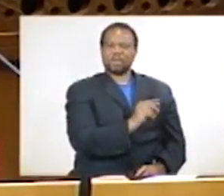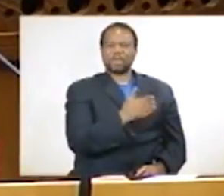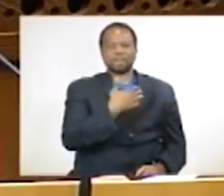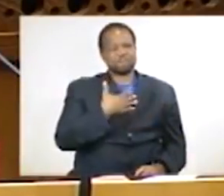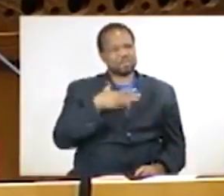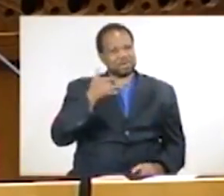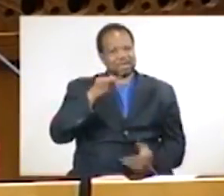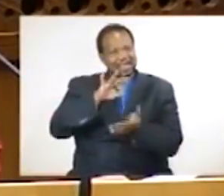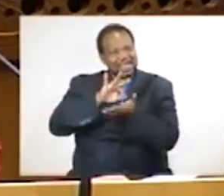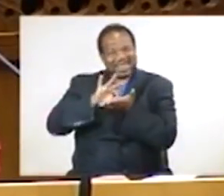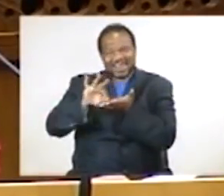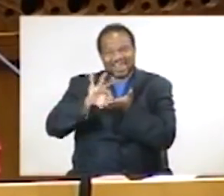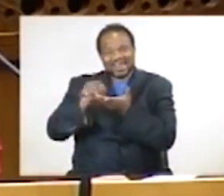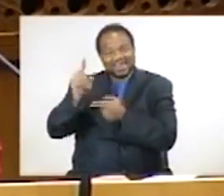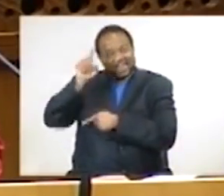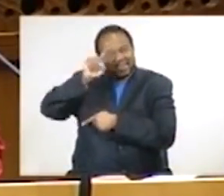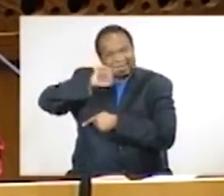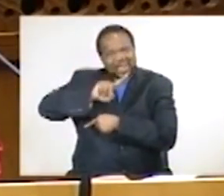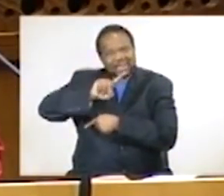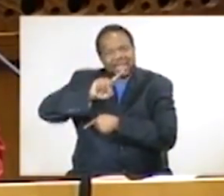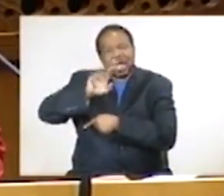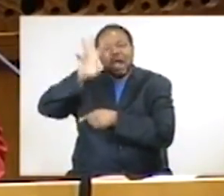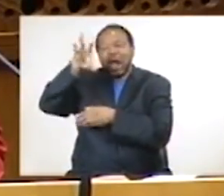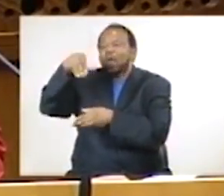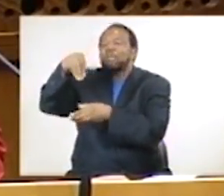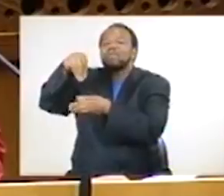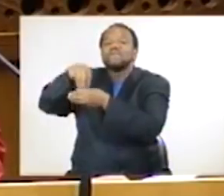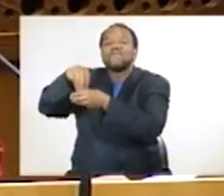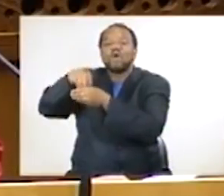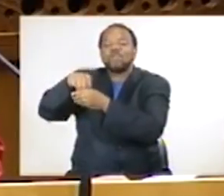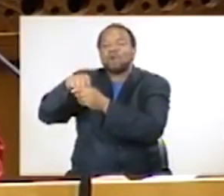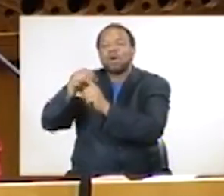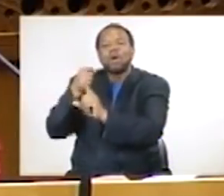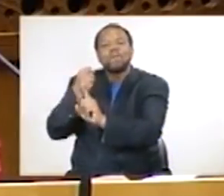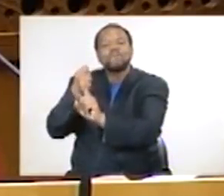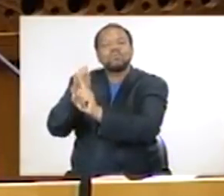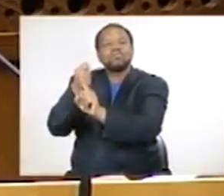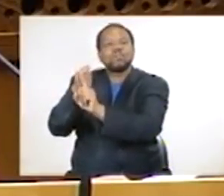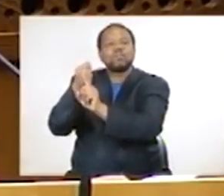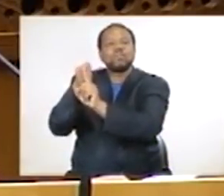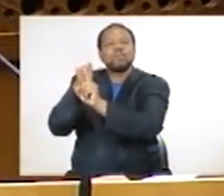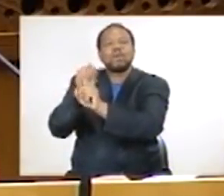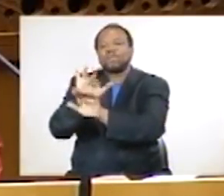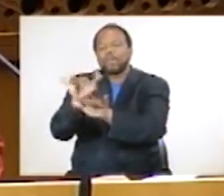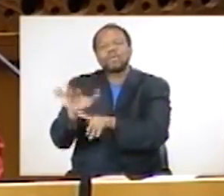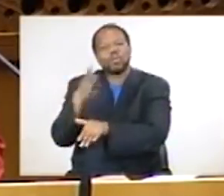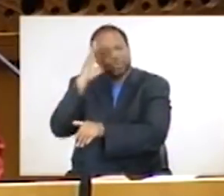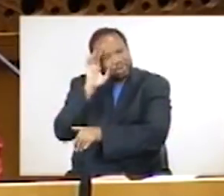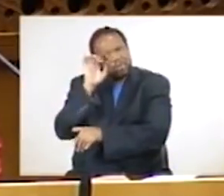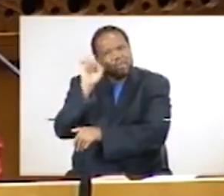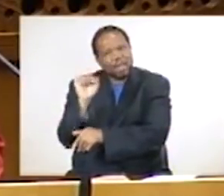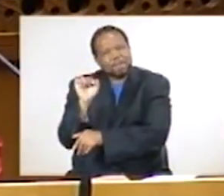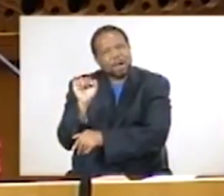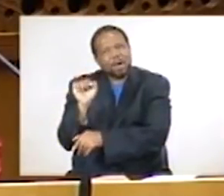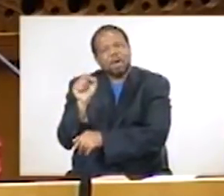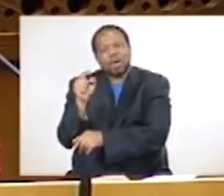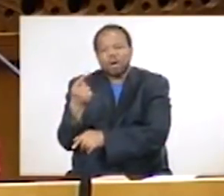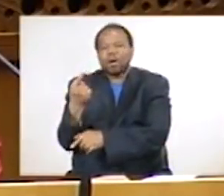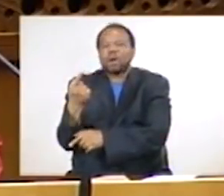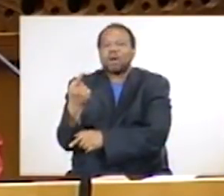must be left to individuals' choice on how they wish to remember him or celebrate his life. I'm sorry,